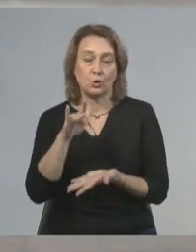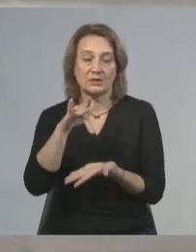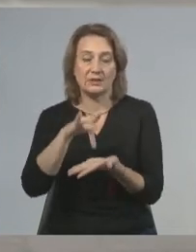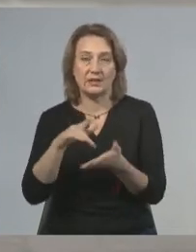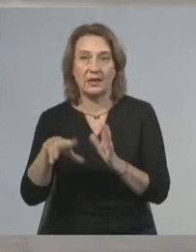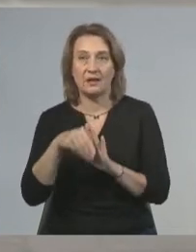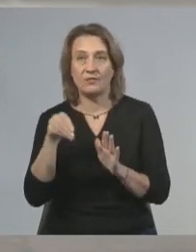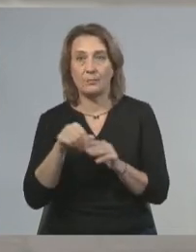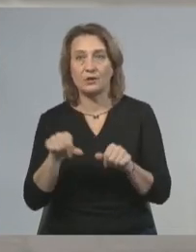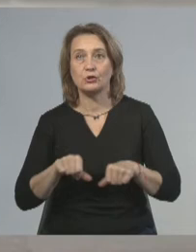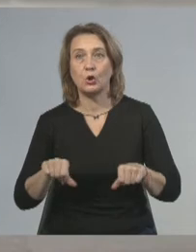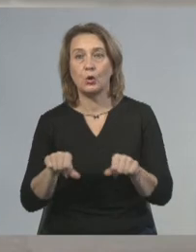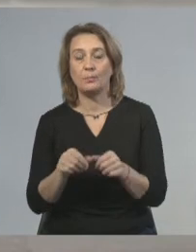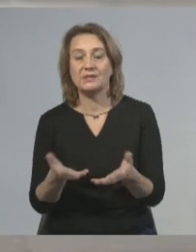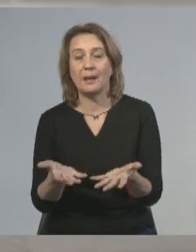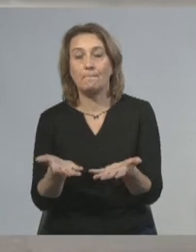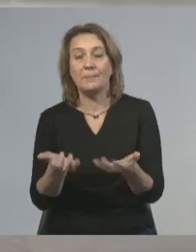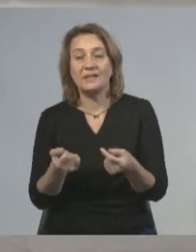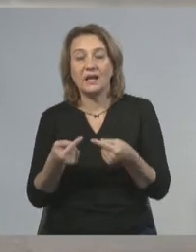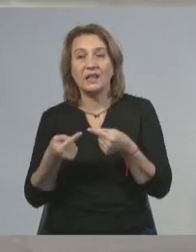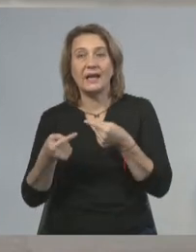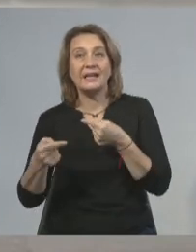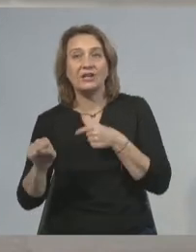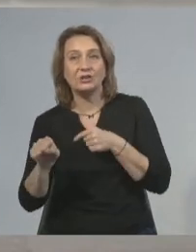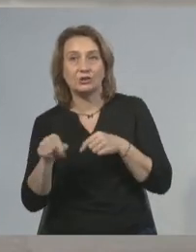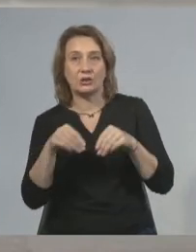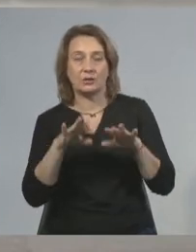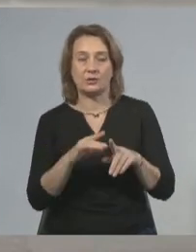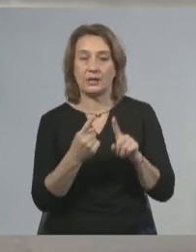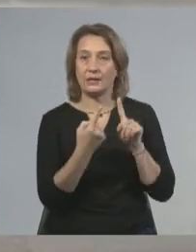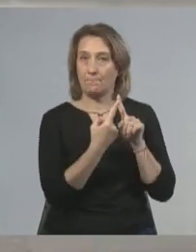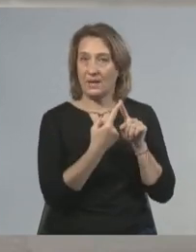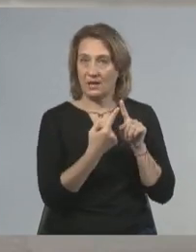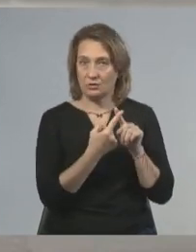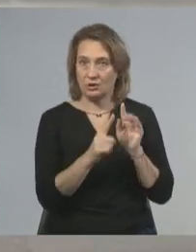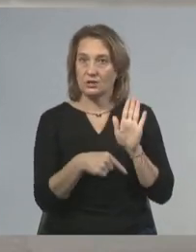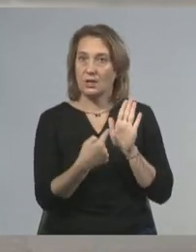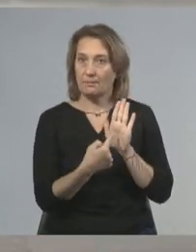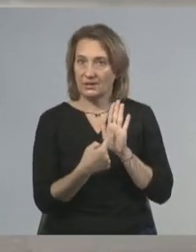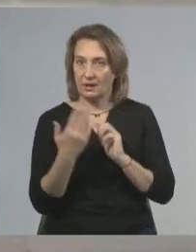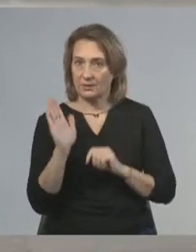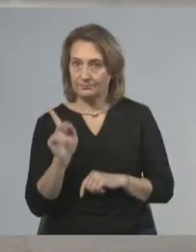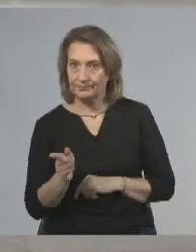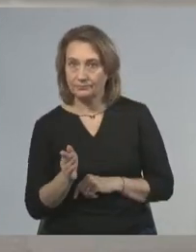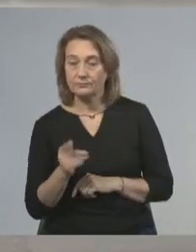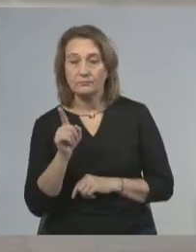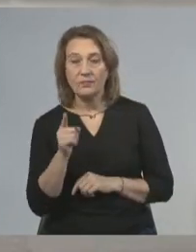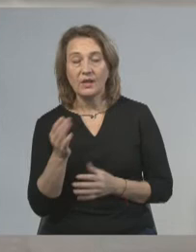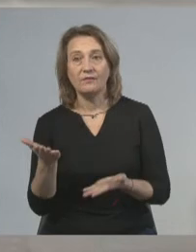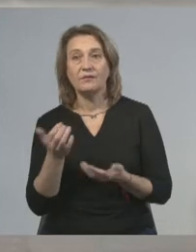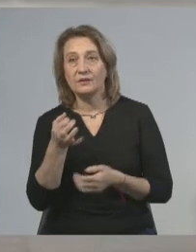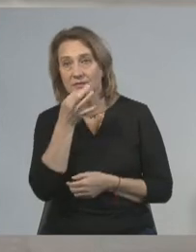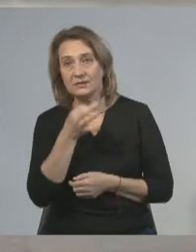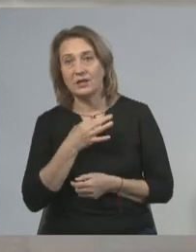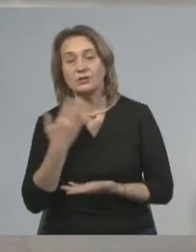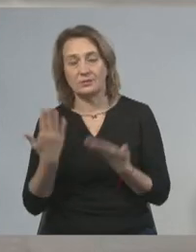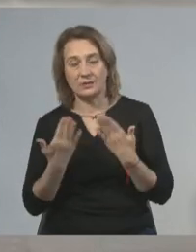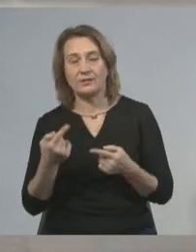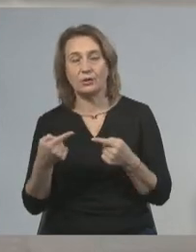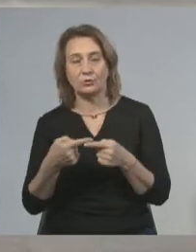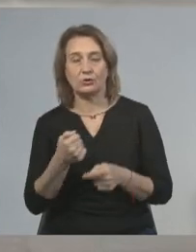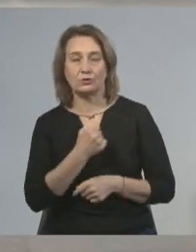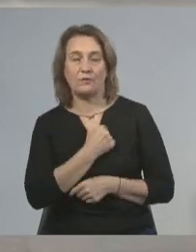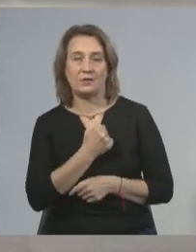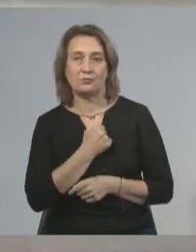happen in the spring so that the central election commission may makes a different decision i guess you are to say that this